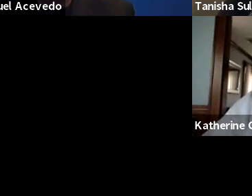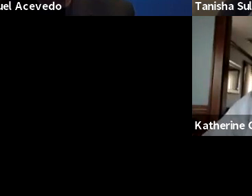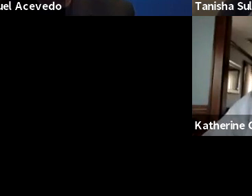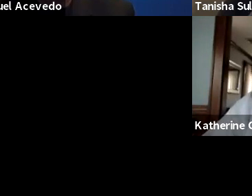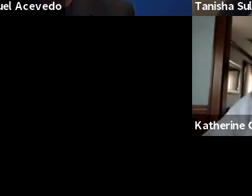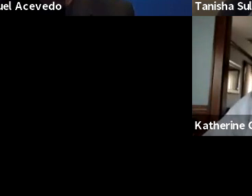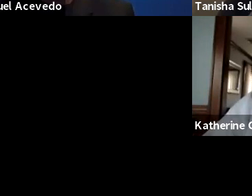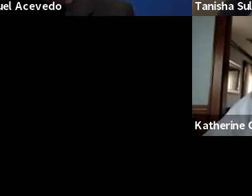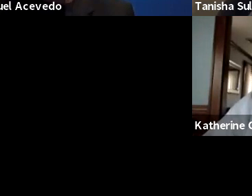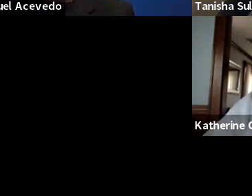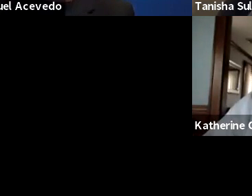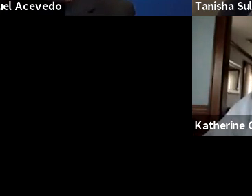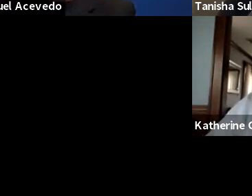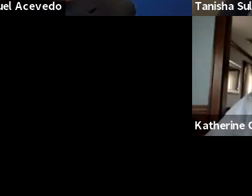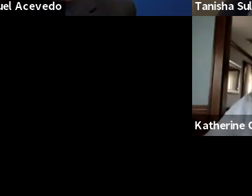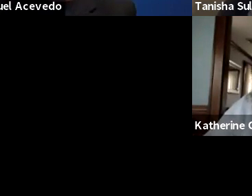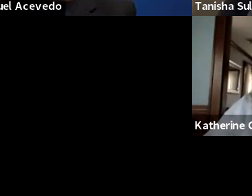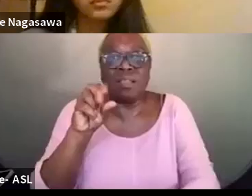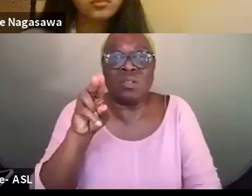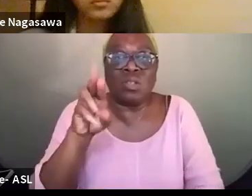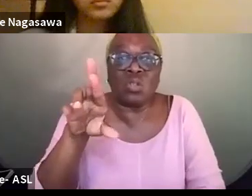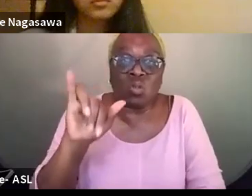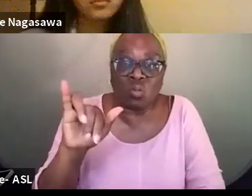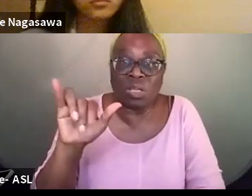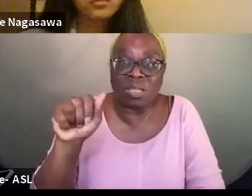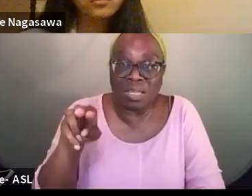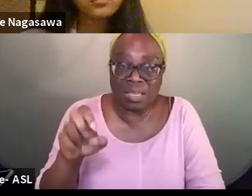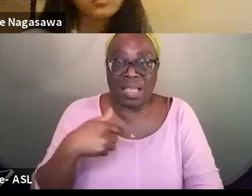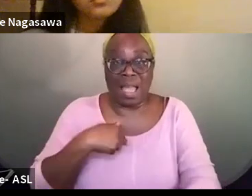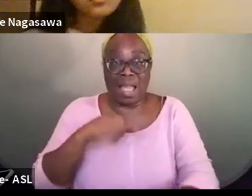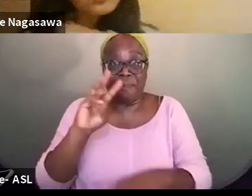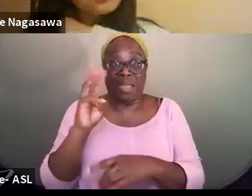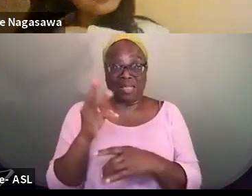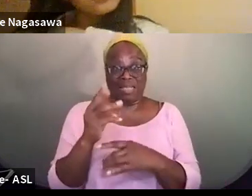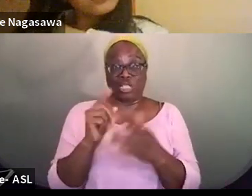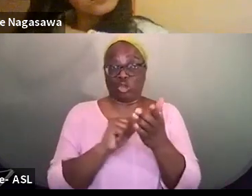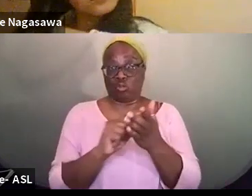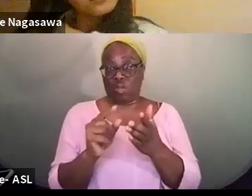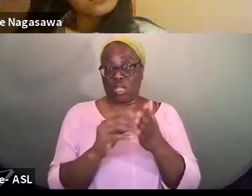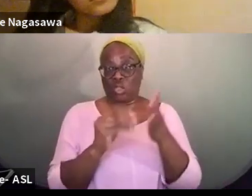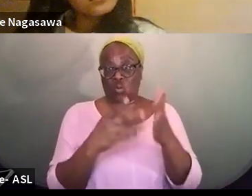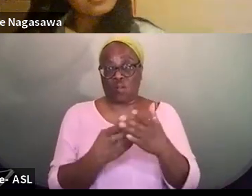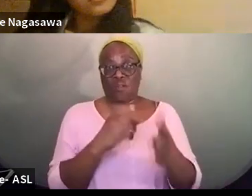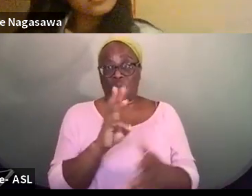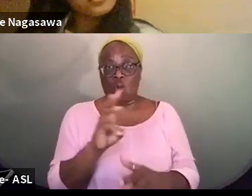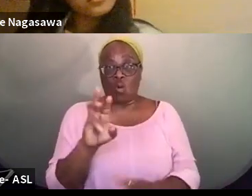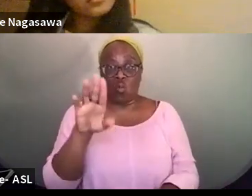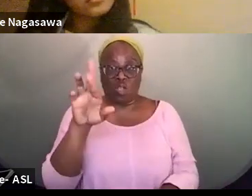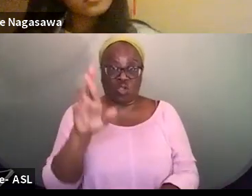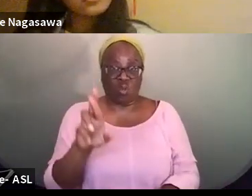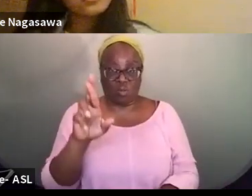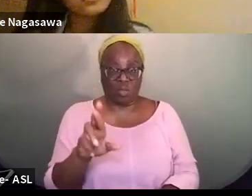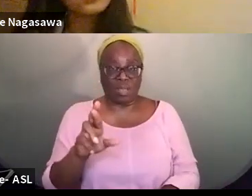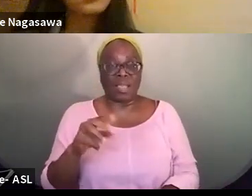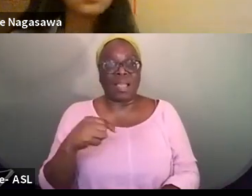Hi, my name is Sarah Yang, and I am a 6th grade student from West Roxbury. I will be talking about the flaws